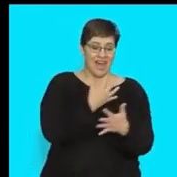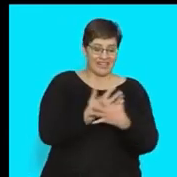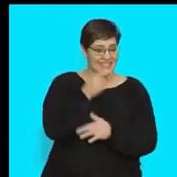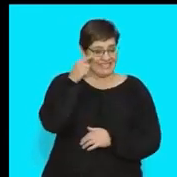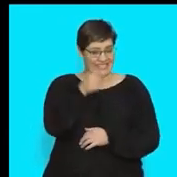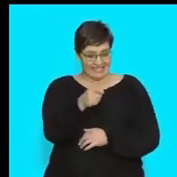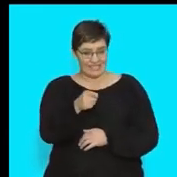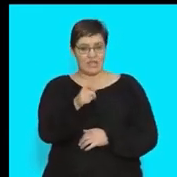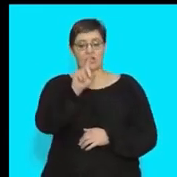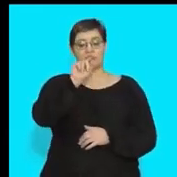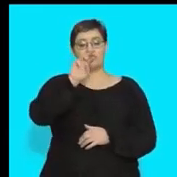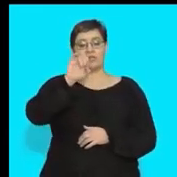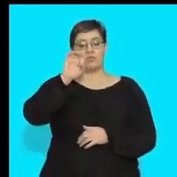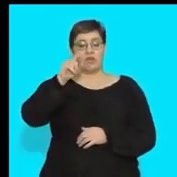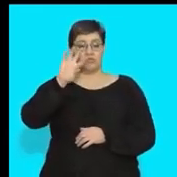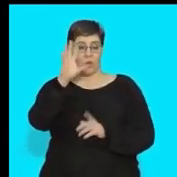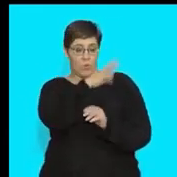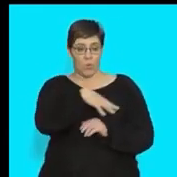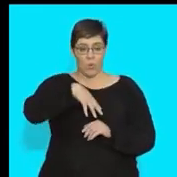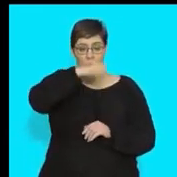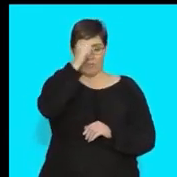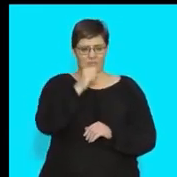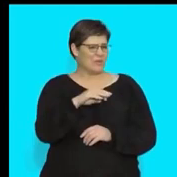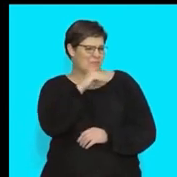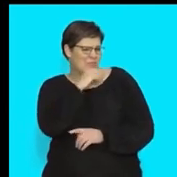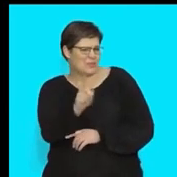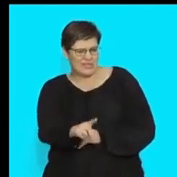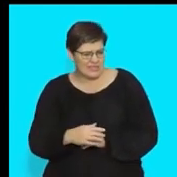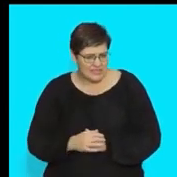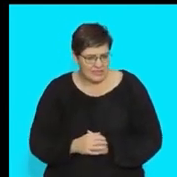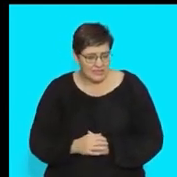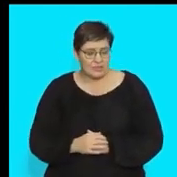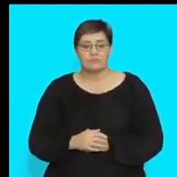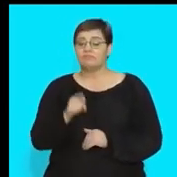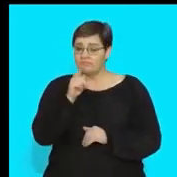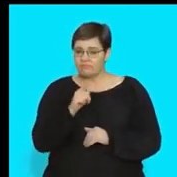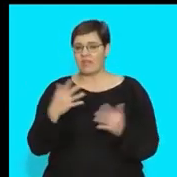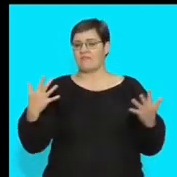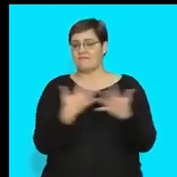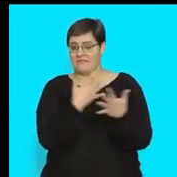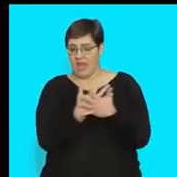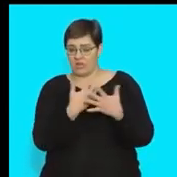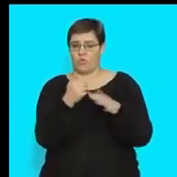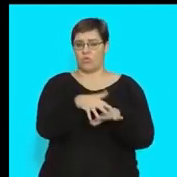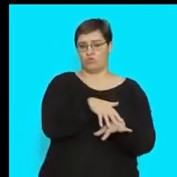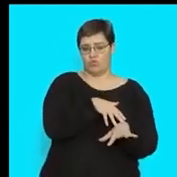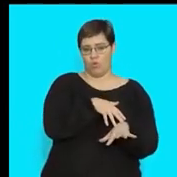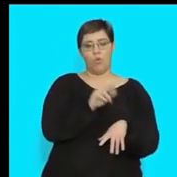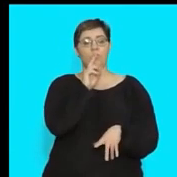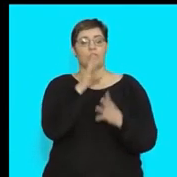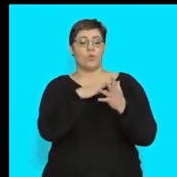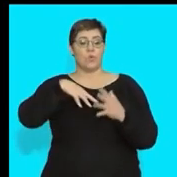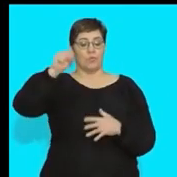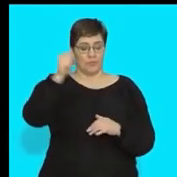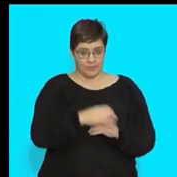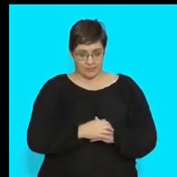right, of transpiration. What do I mean by that? I mean the speed. Now, if we go back to the previous